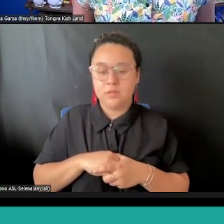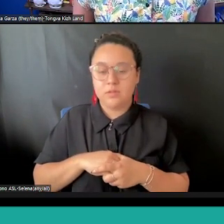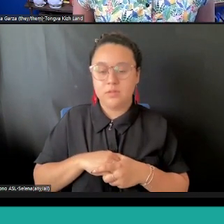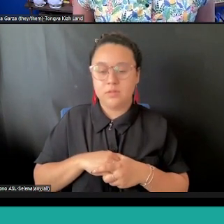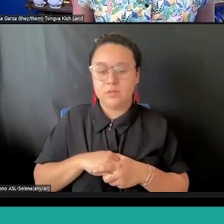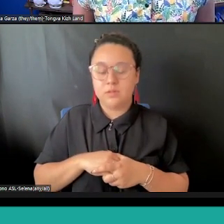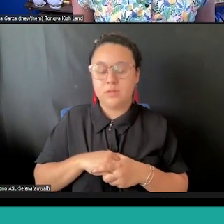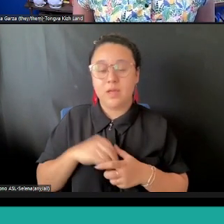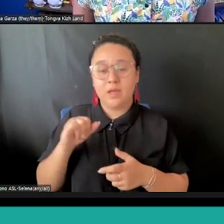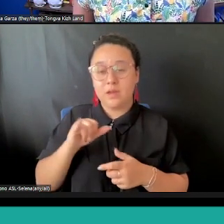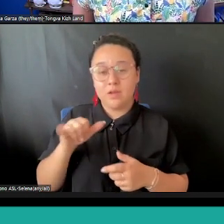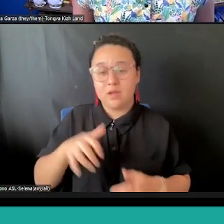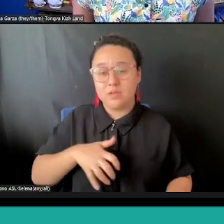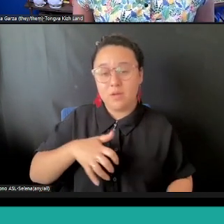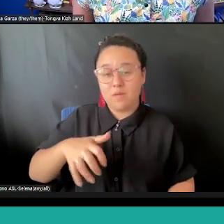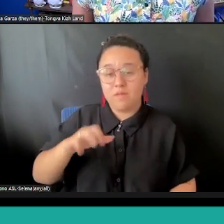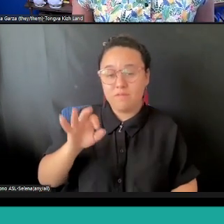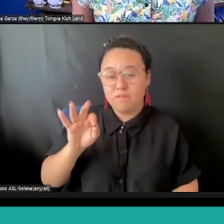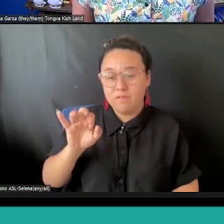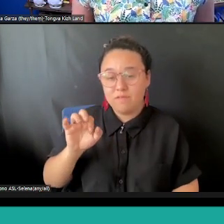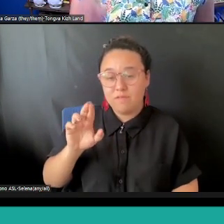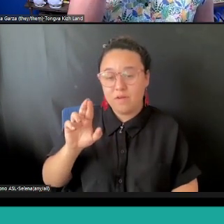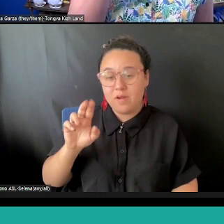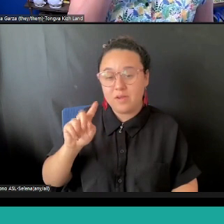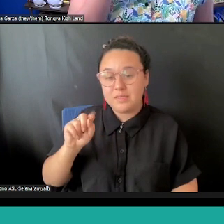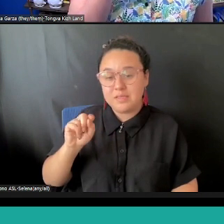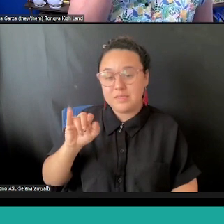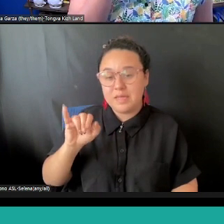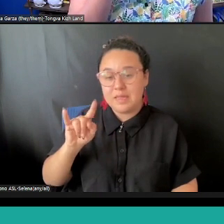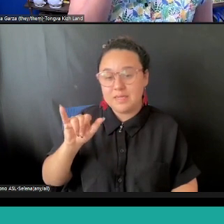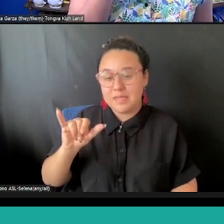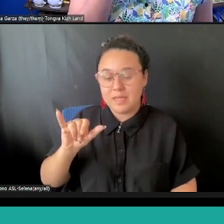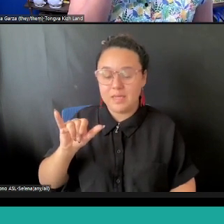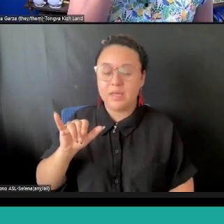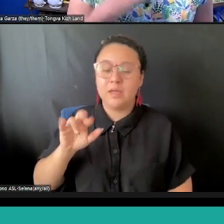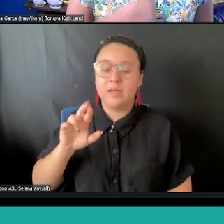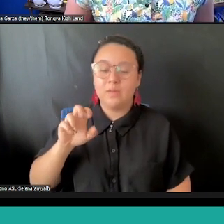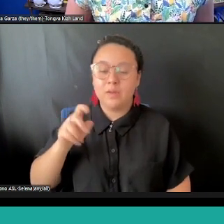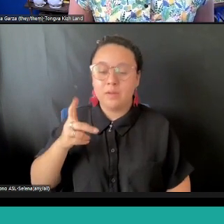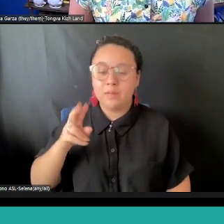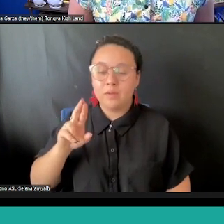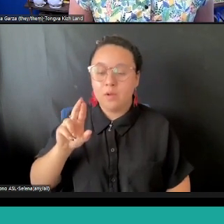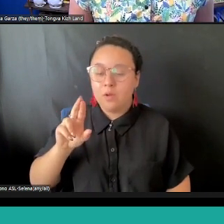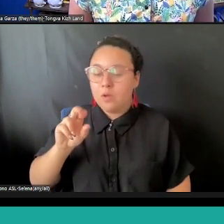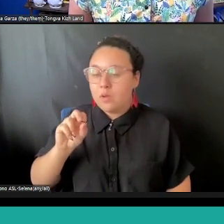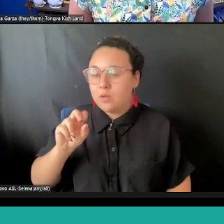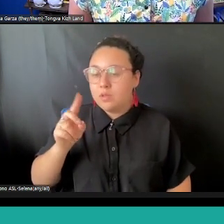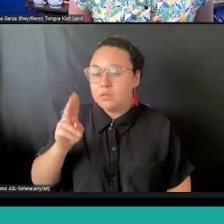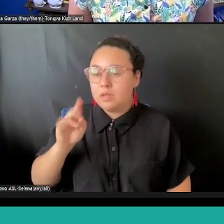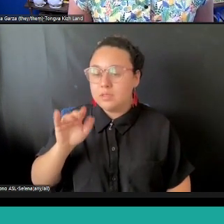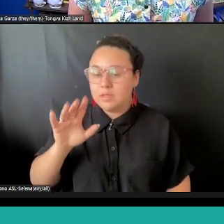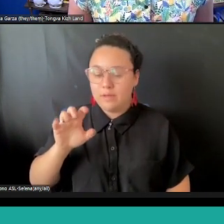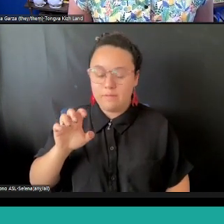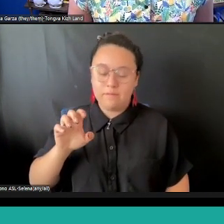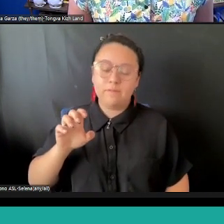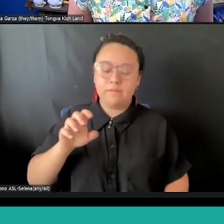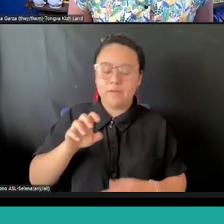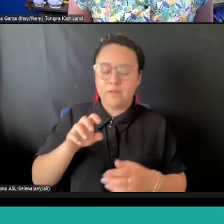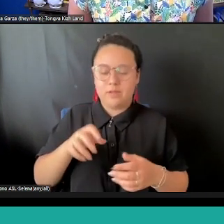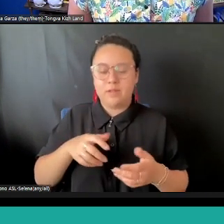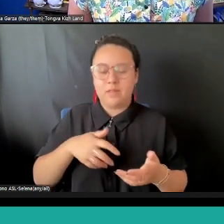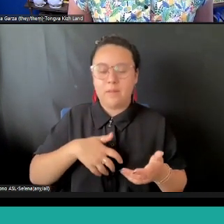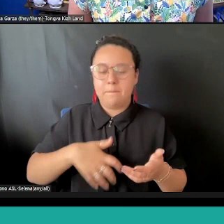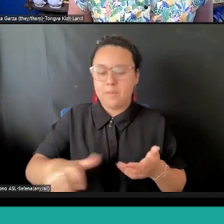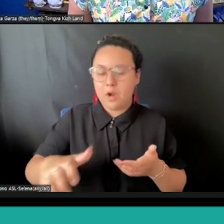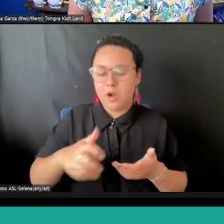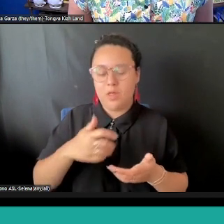fertility and reproductive care, parent artists, caregivers. So not only parents, but also as you take